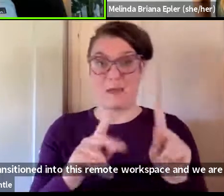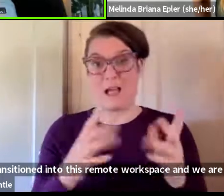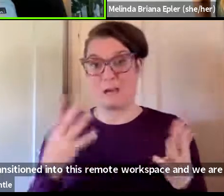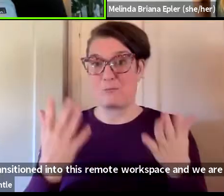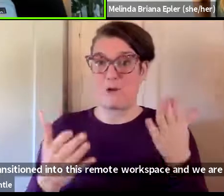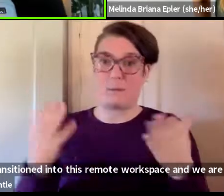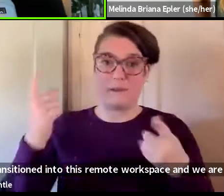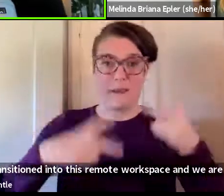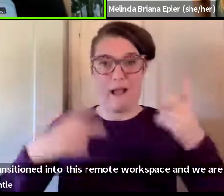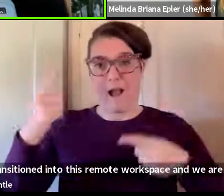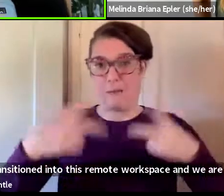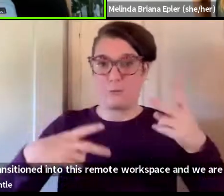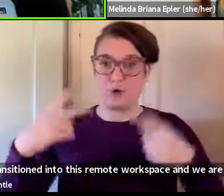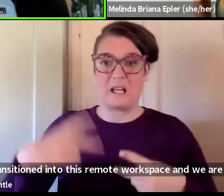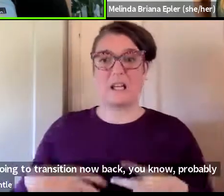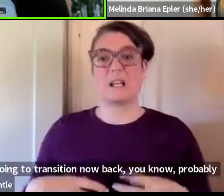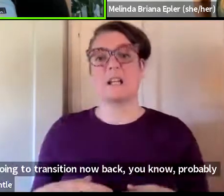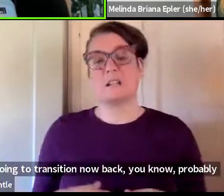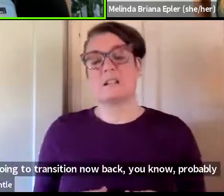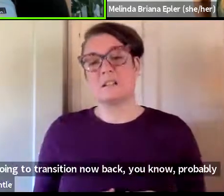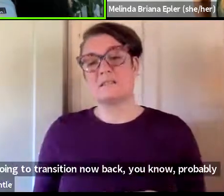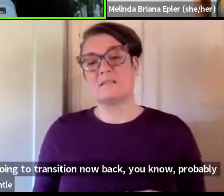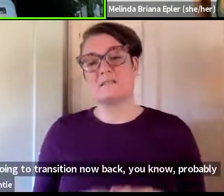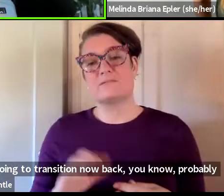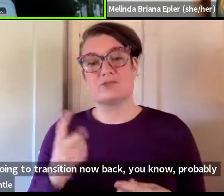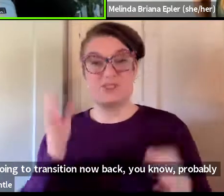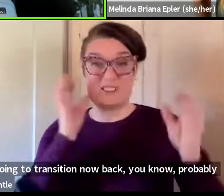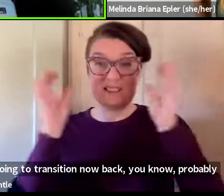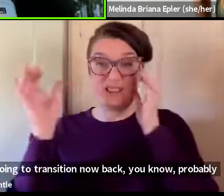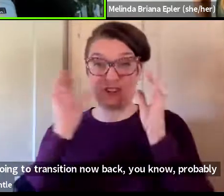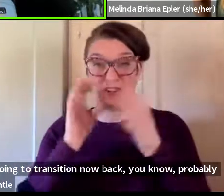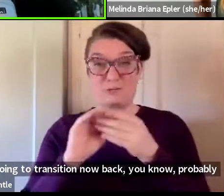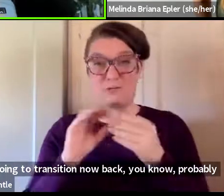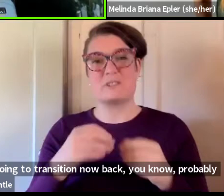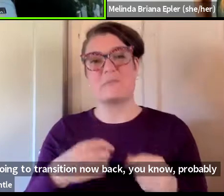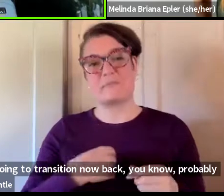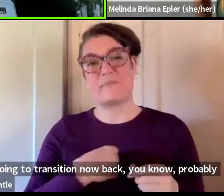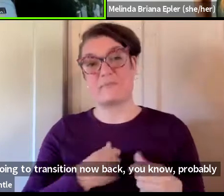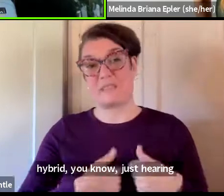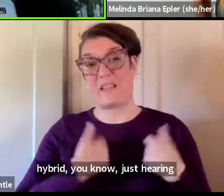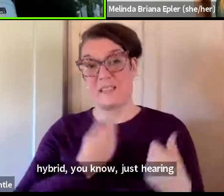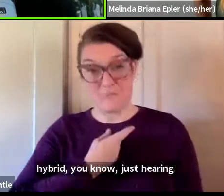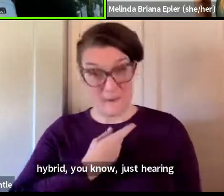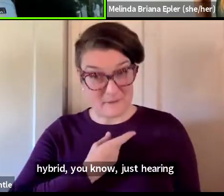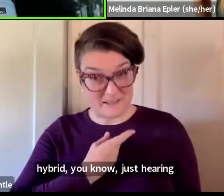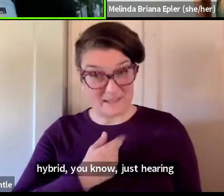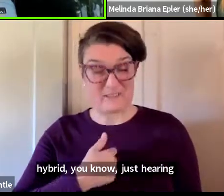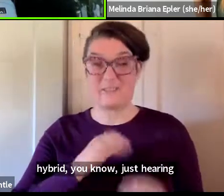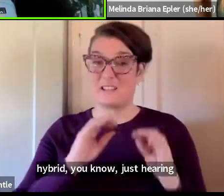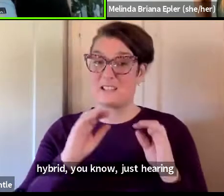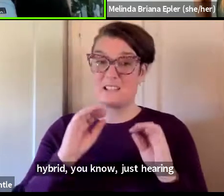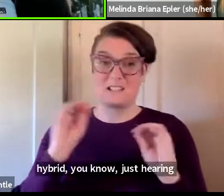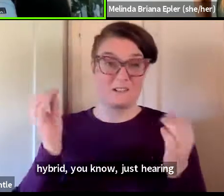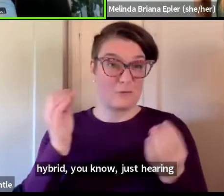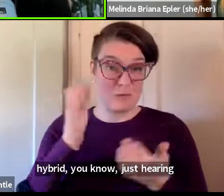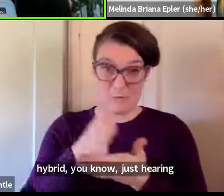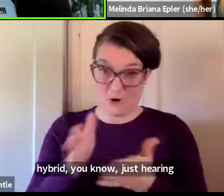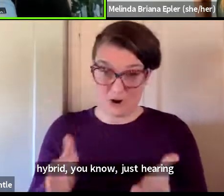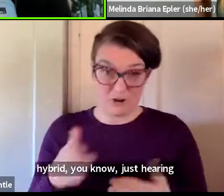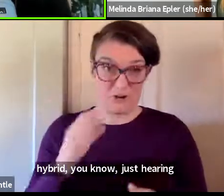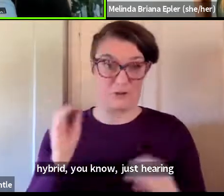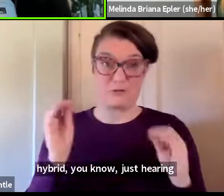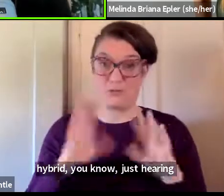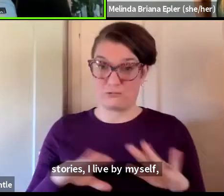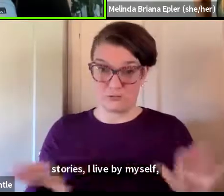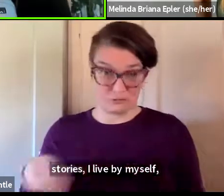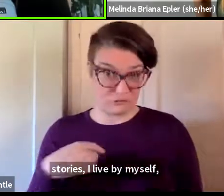hybrid, just hearing stories. I live by myself. I'm single, not married, and I have no